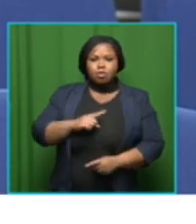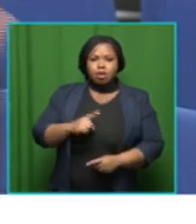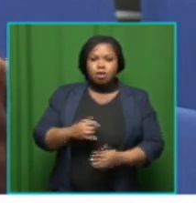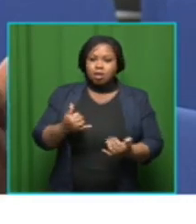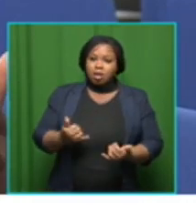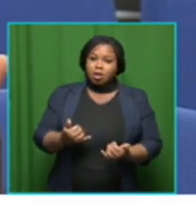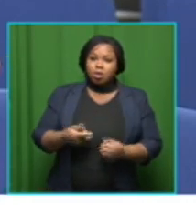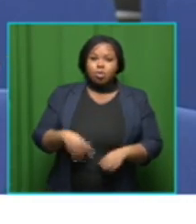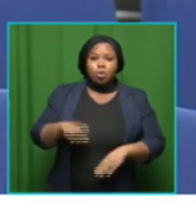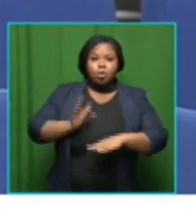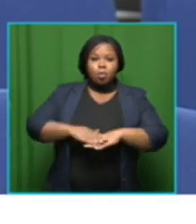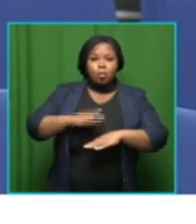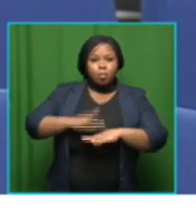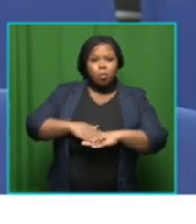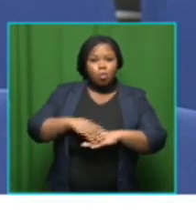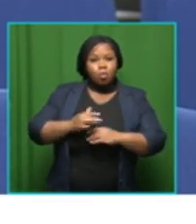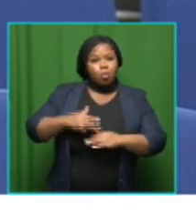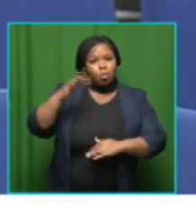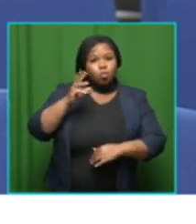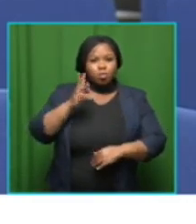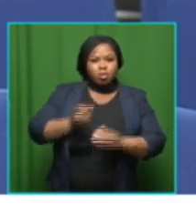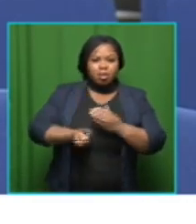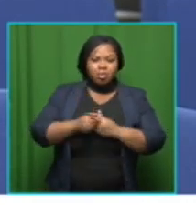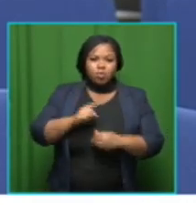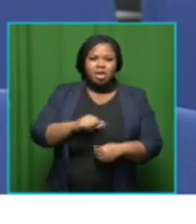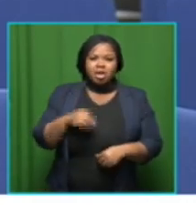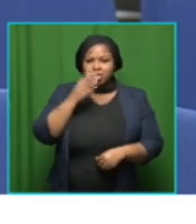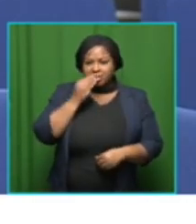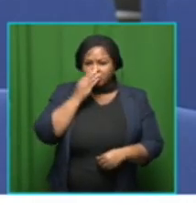might increase as we come into the flu season? Thank you.